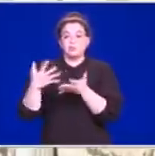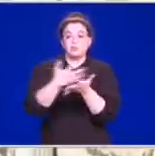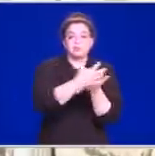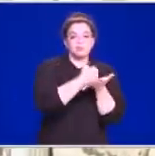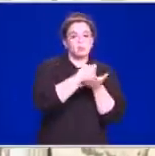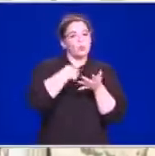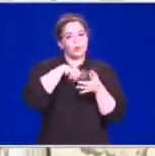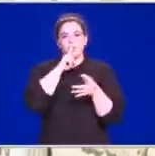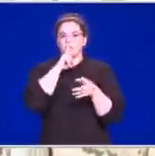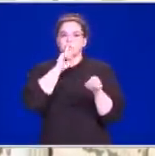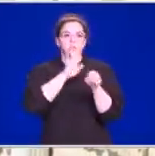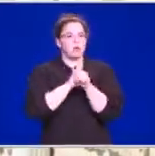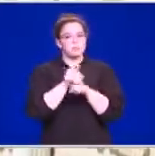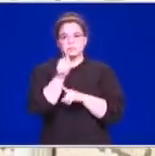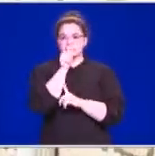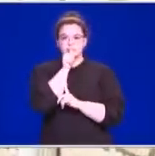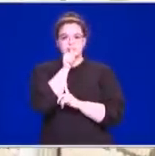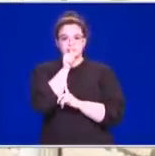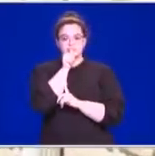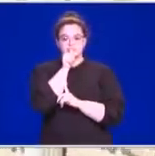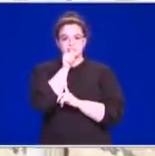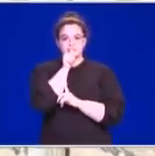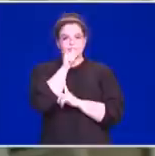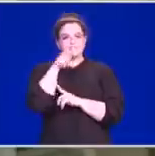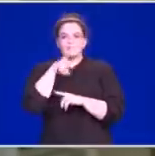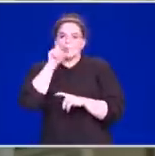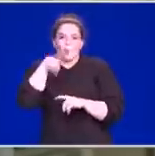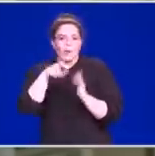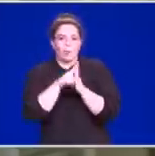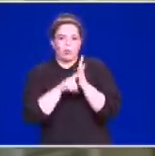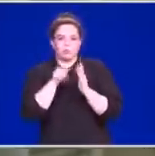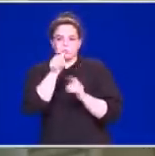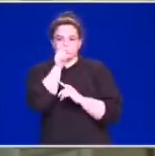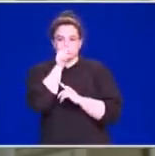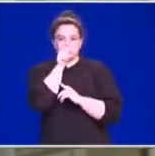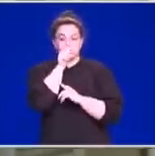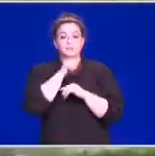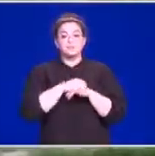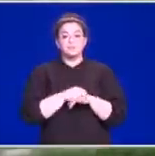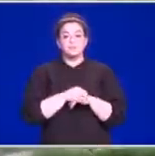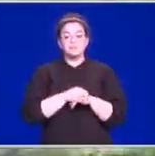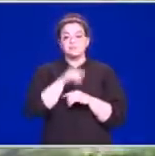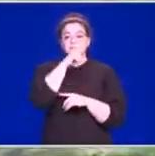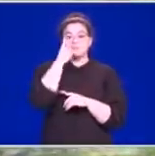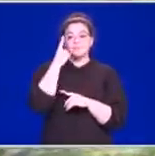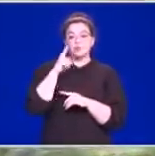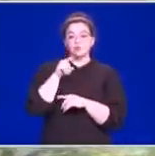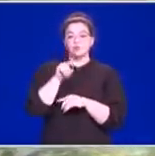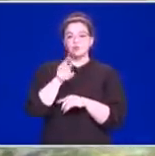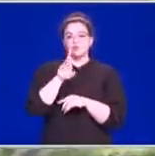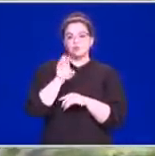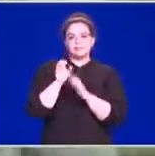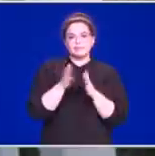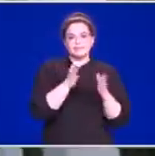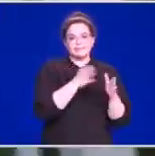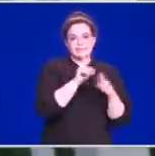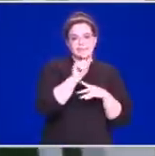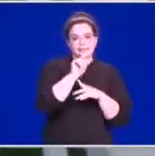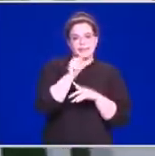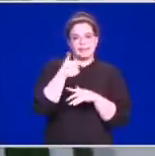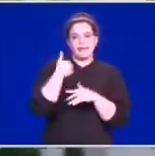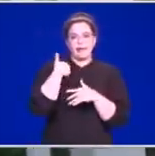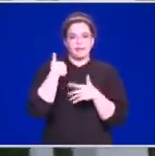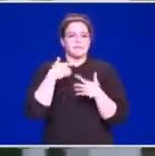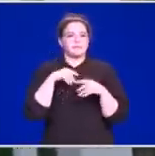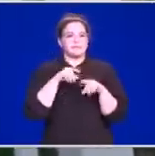assured them that their responses would be kept confidential as required by law. Because the redistricting data have rich demographic characteristics